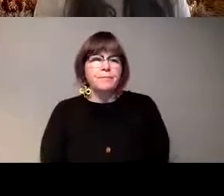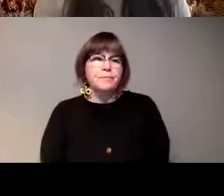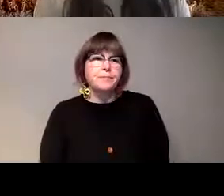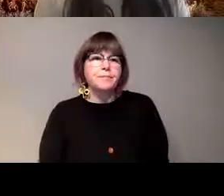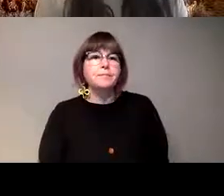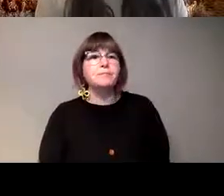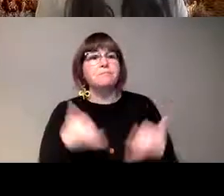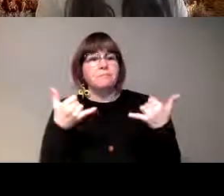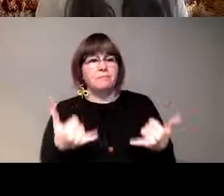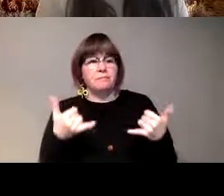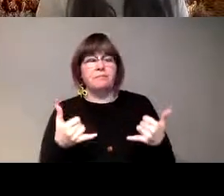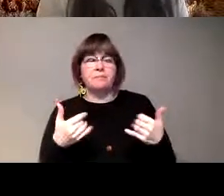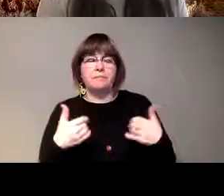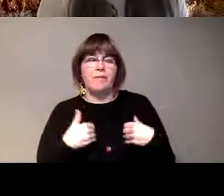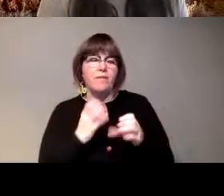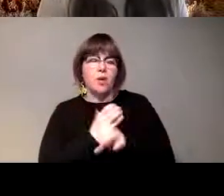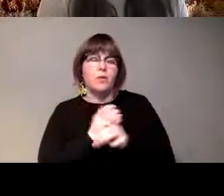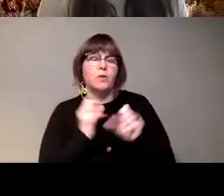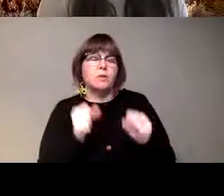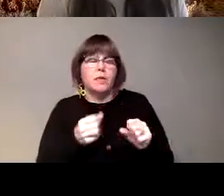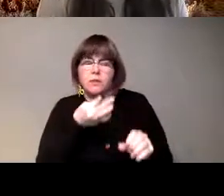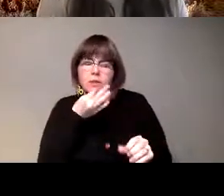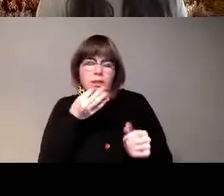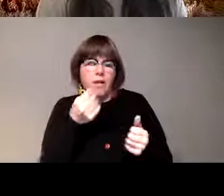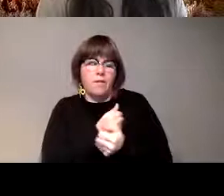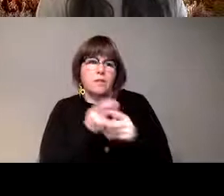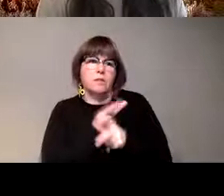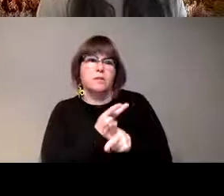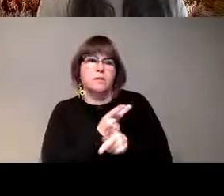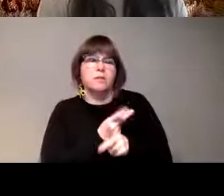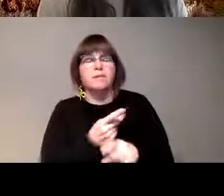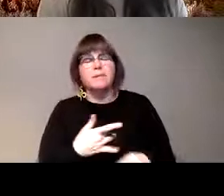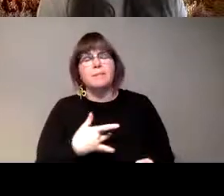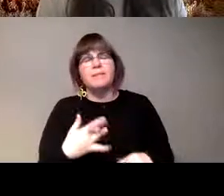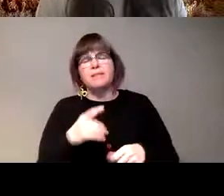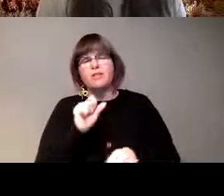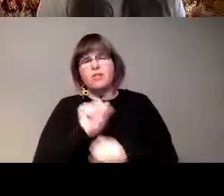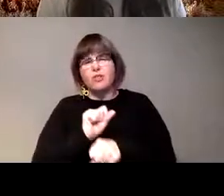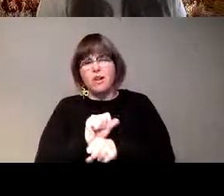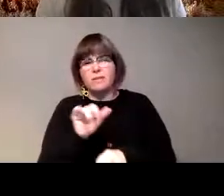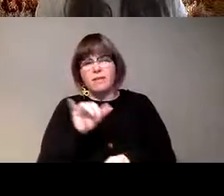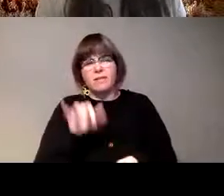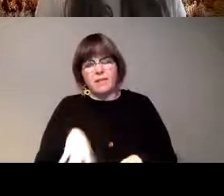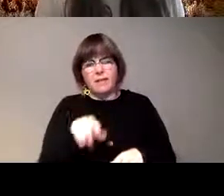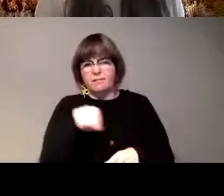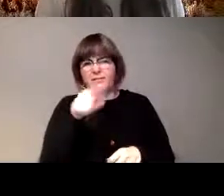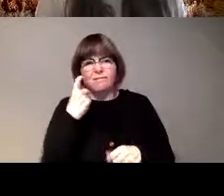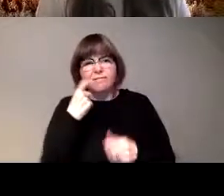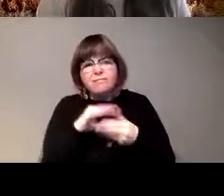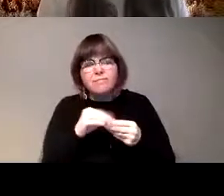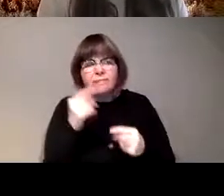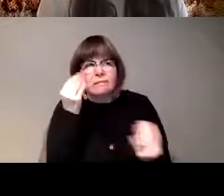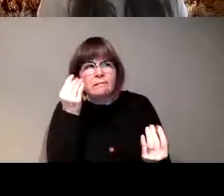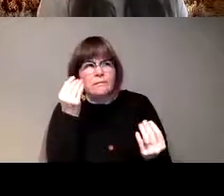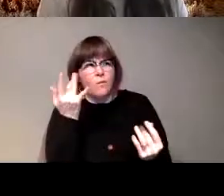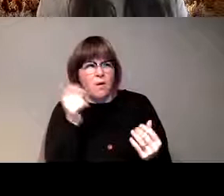Now, when we have computers that basically can do everything, I think that a lot of times with tasks like these, we think to ourselves, why